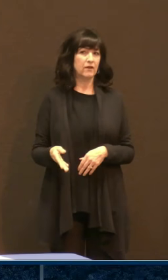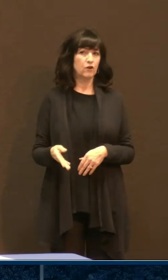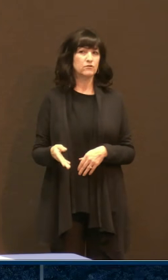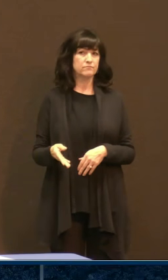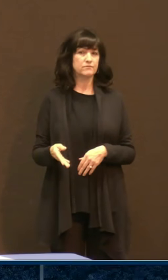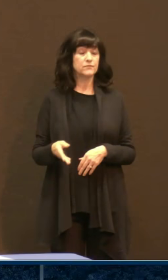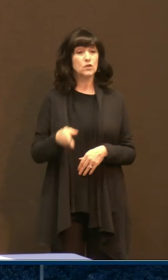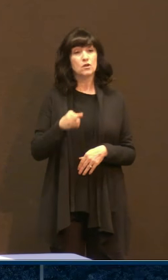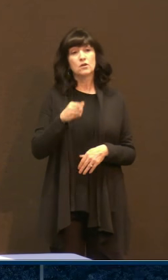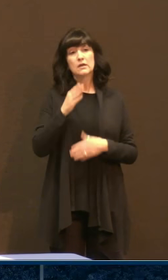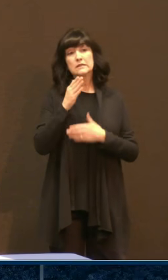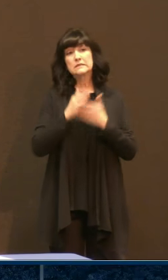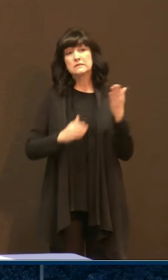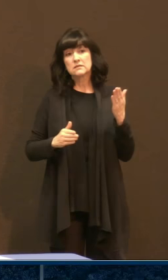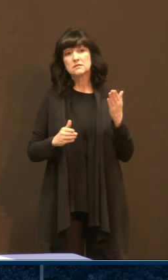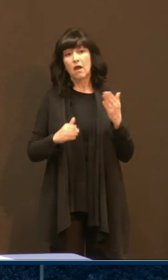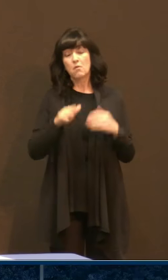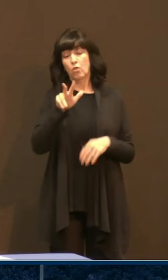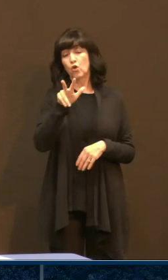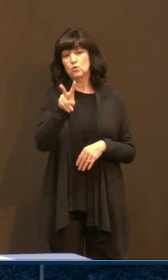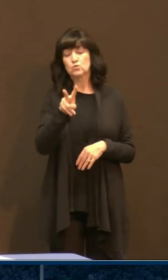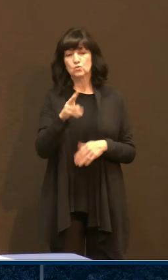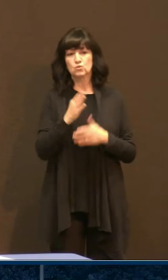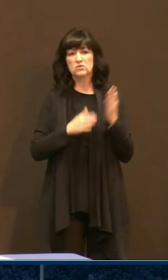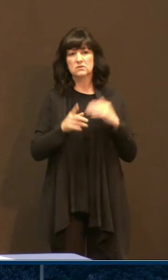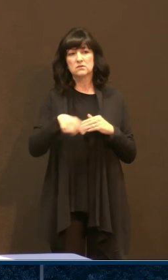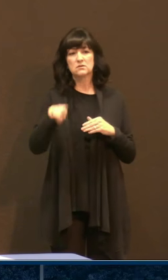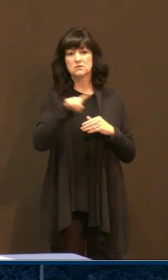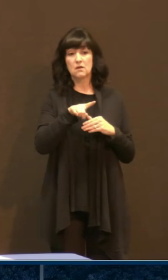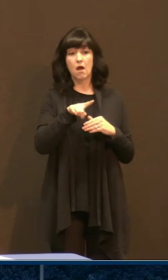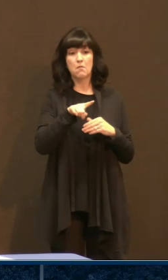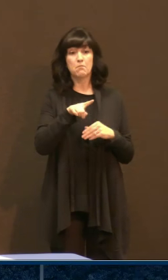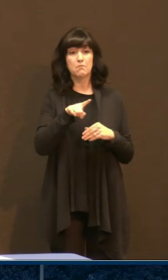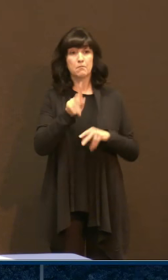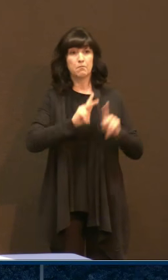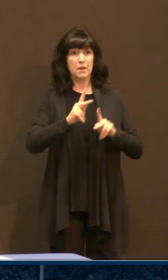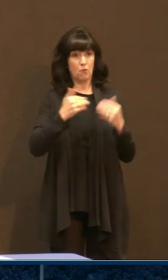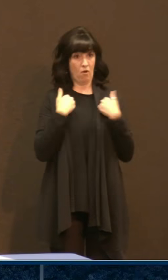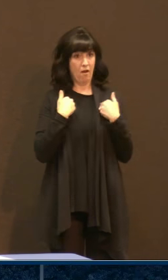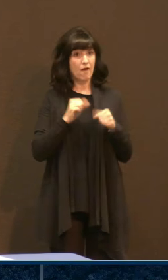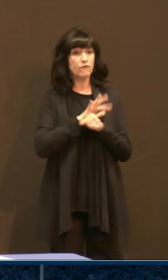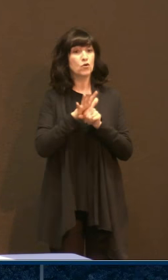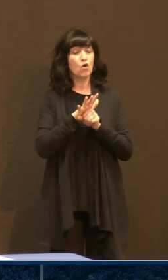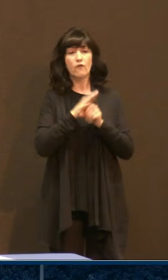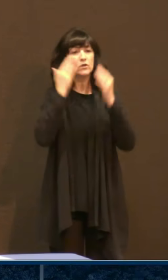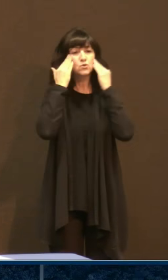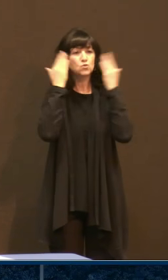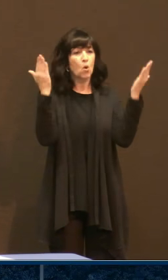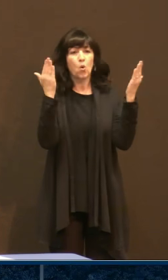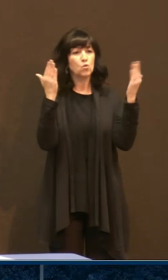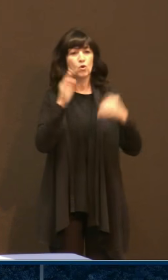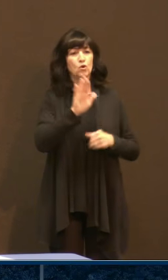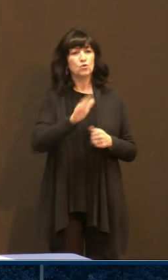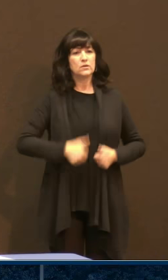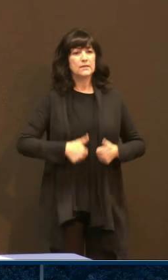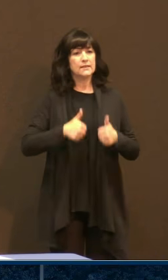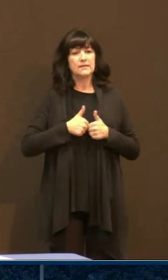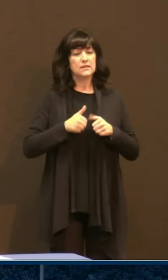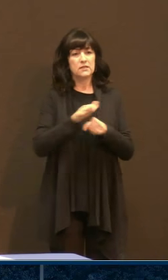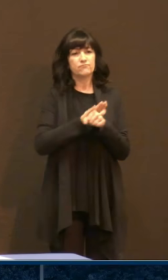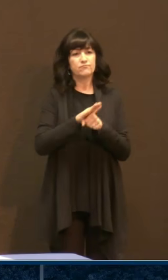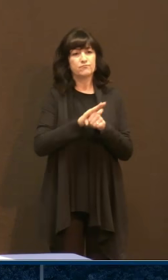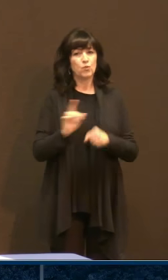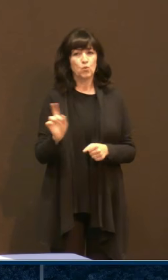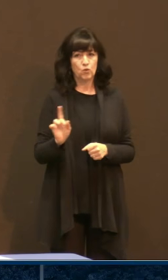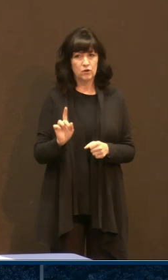unknown locational positive cases. So again, just a brief outline there of